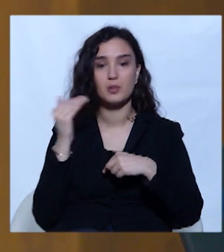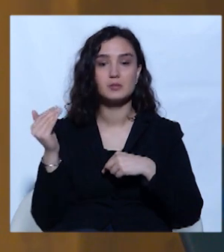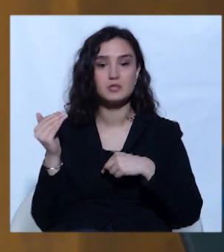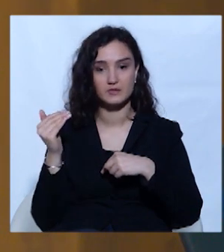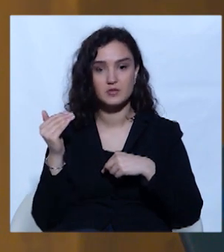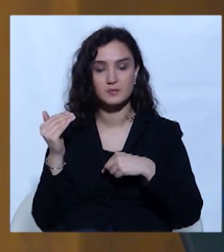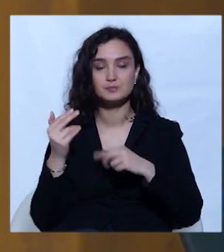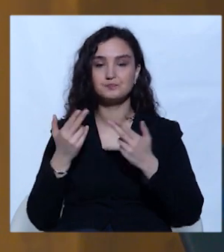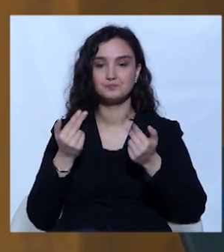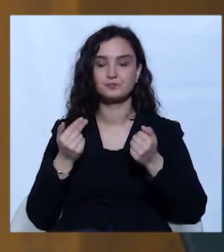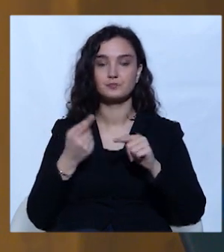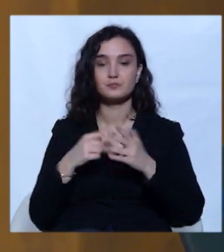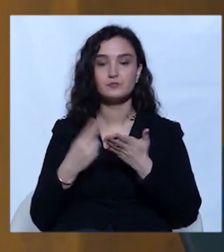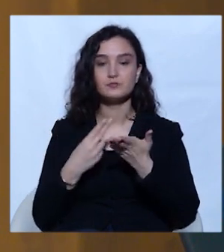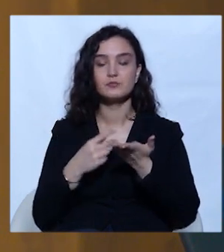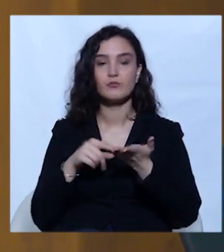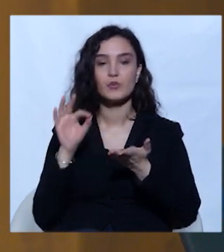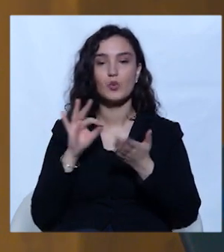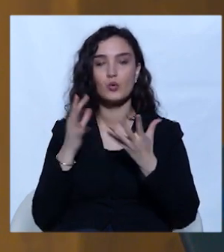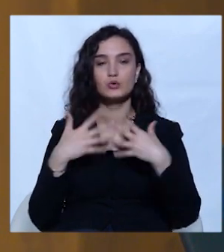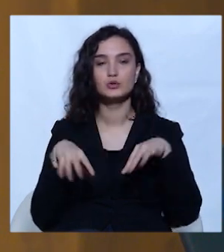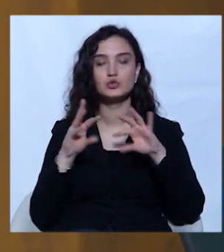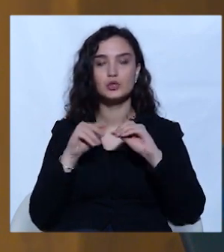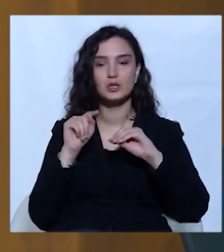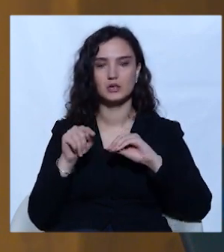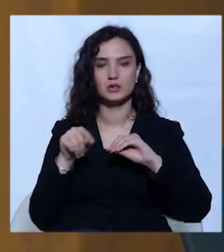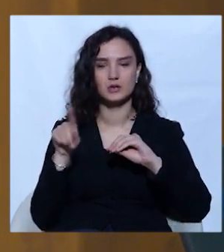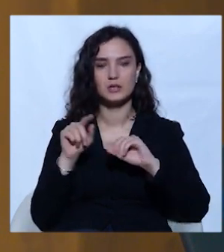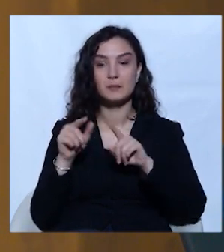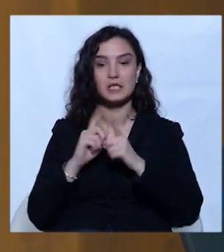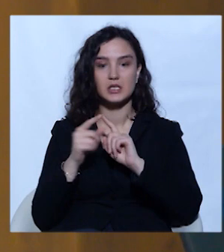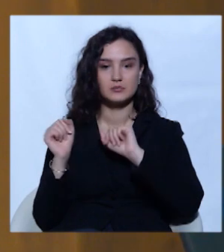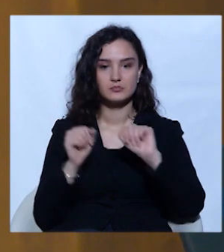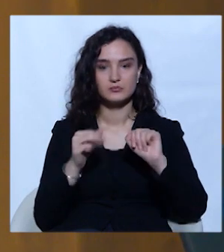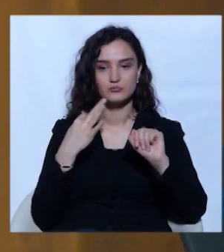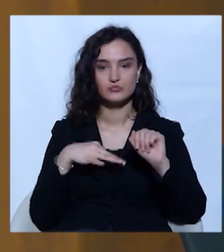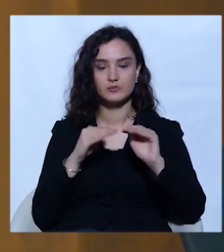Yes, but essentially family is there to support. And